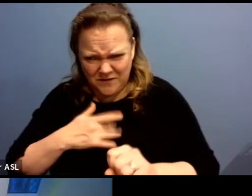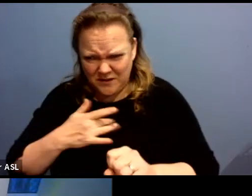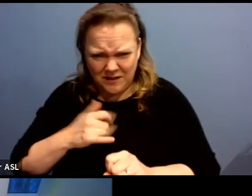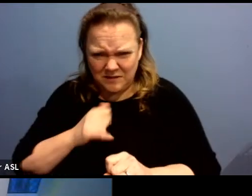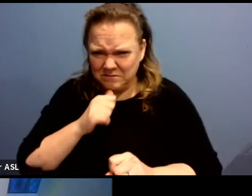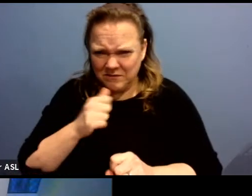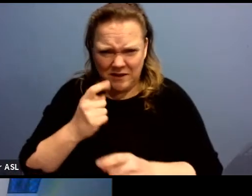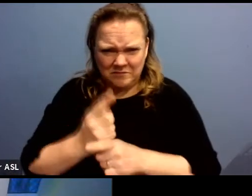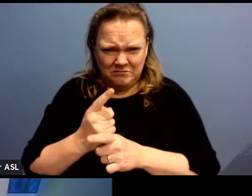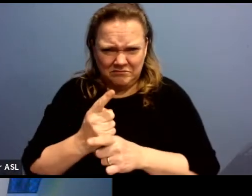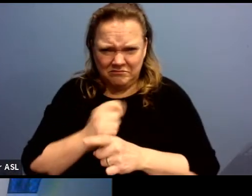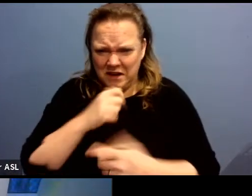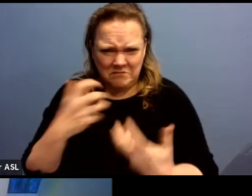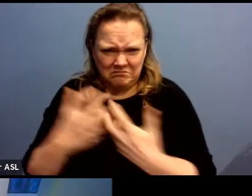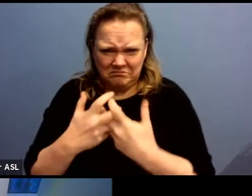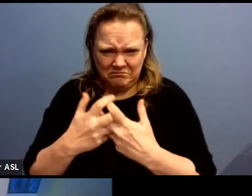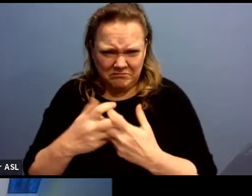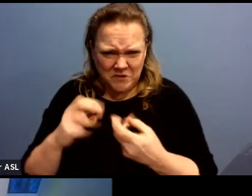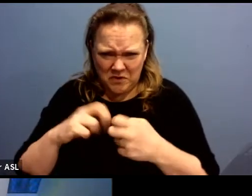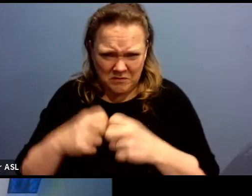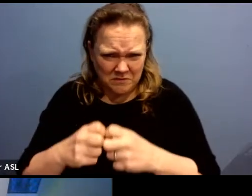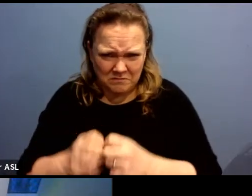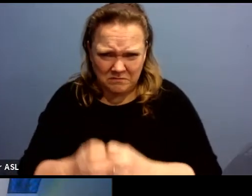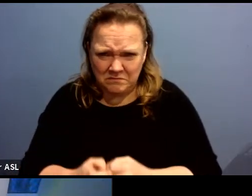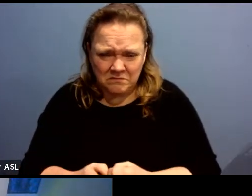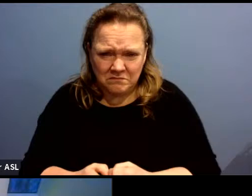of resolving that overall issue.